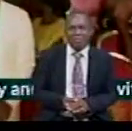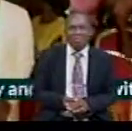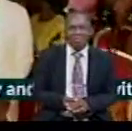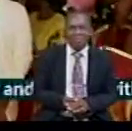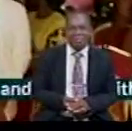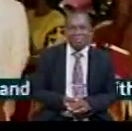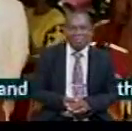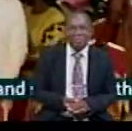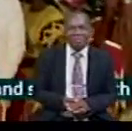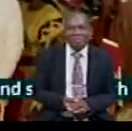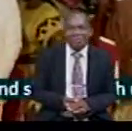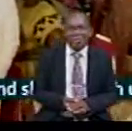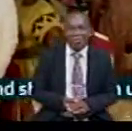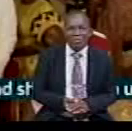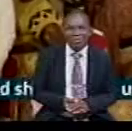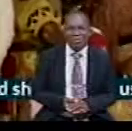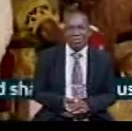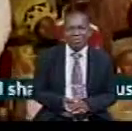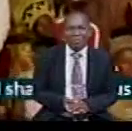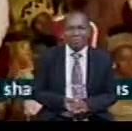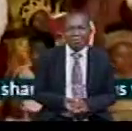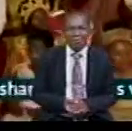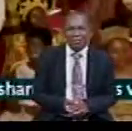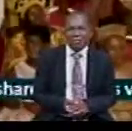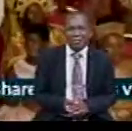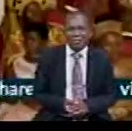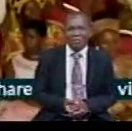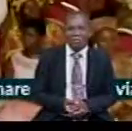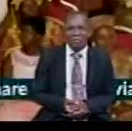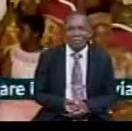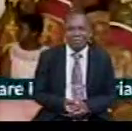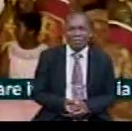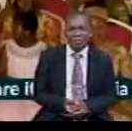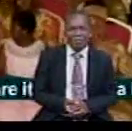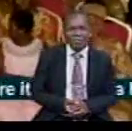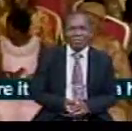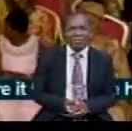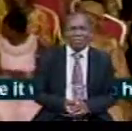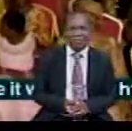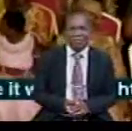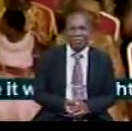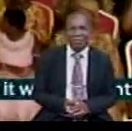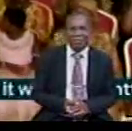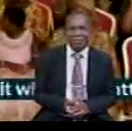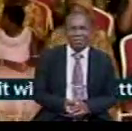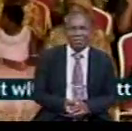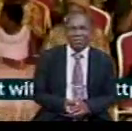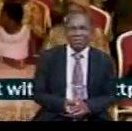no enura diye besine wenya fahudia wa Yesu Kristo dimo